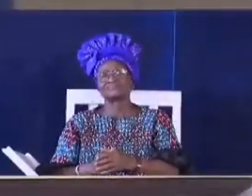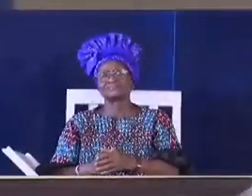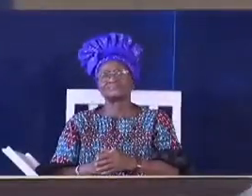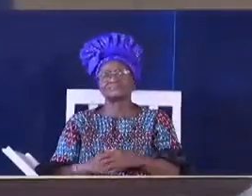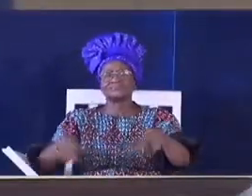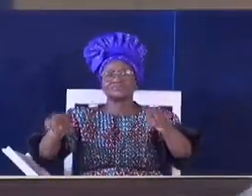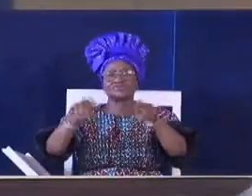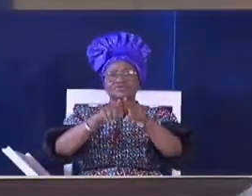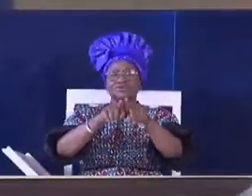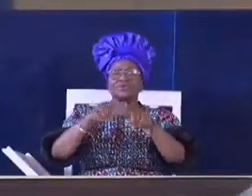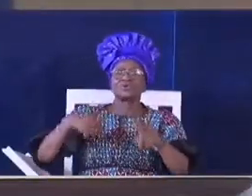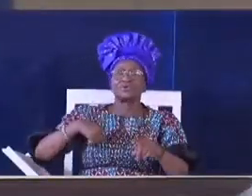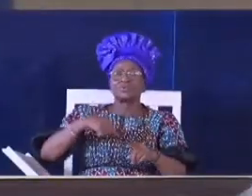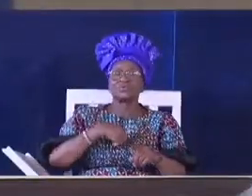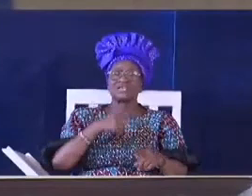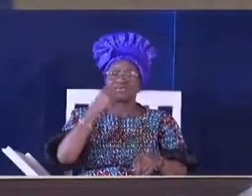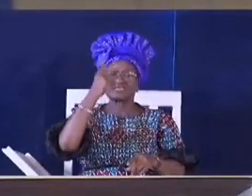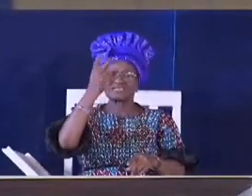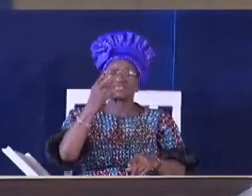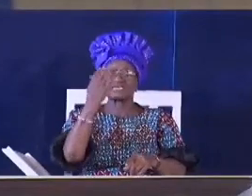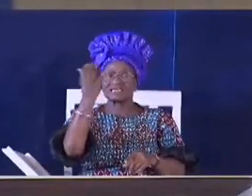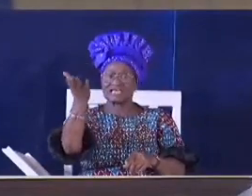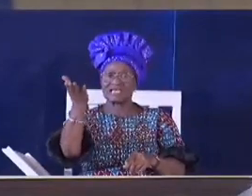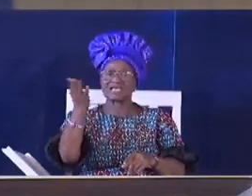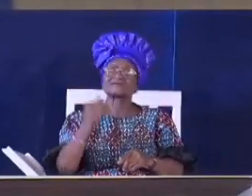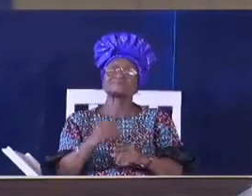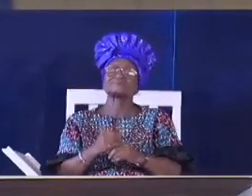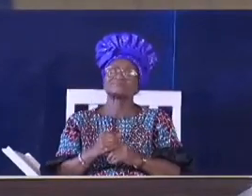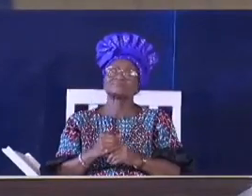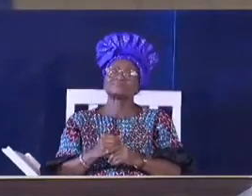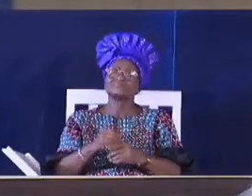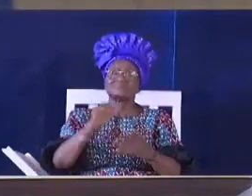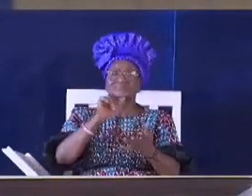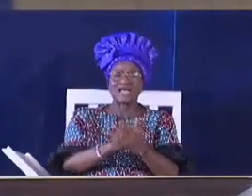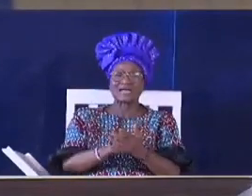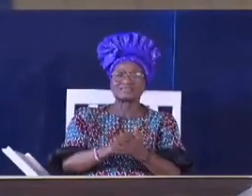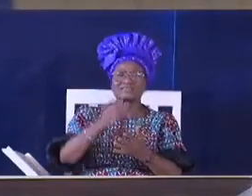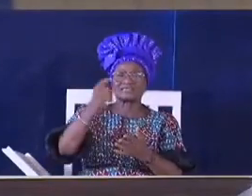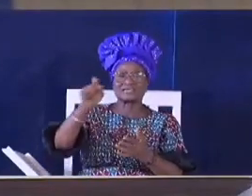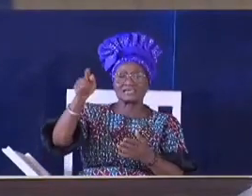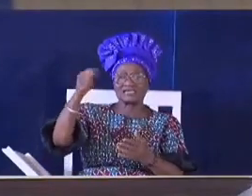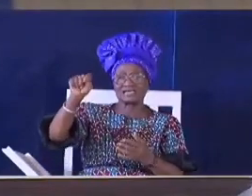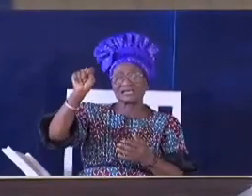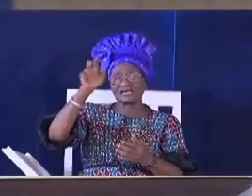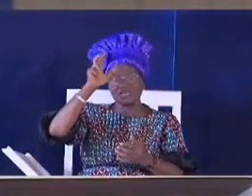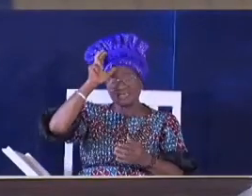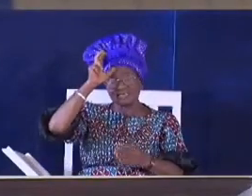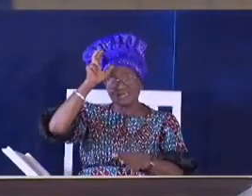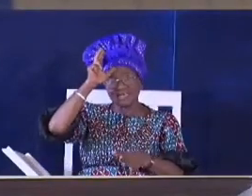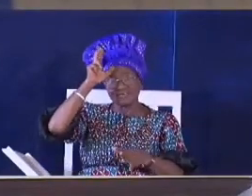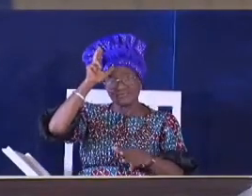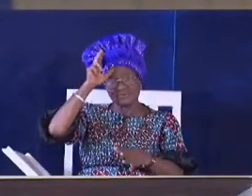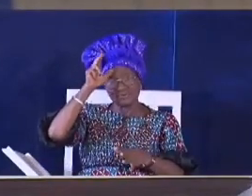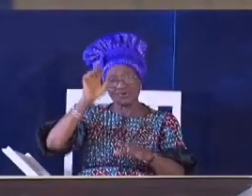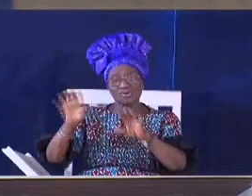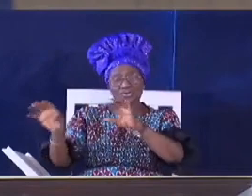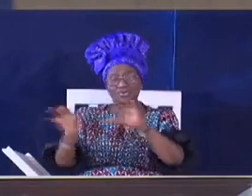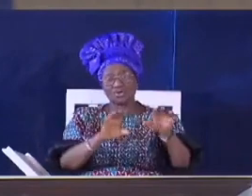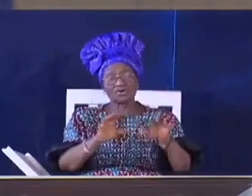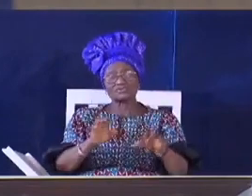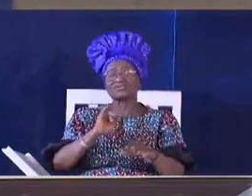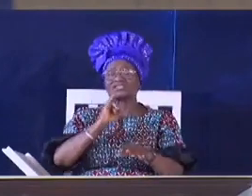And so we see here that the devil does his